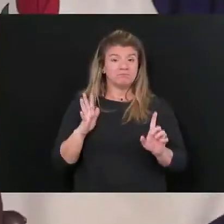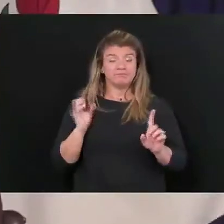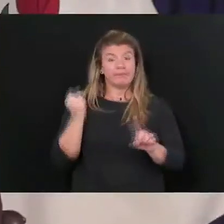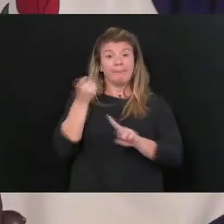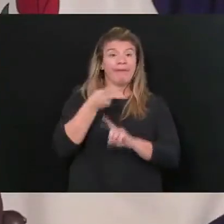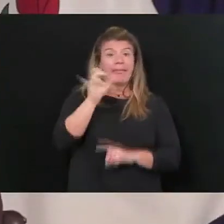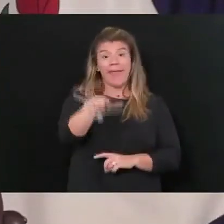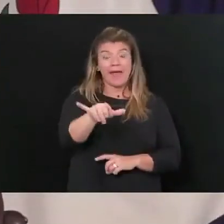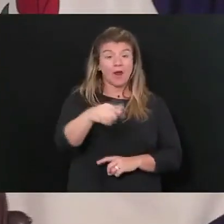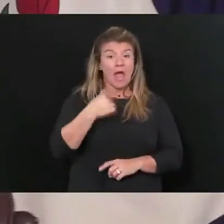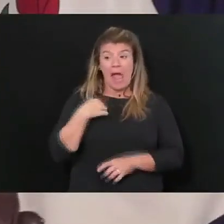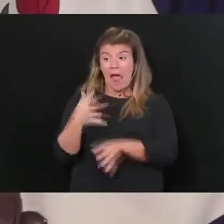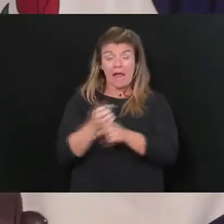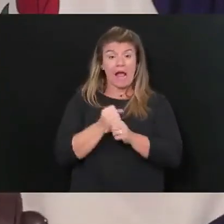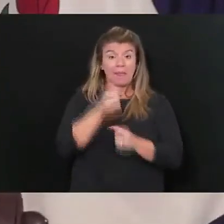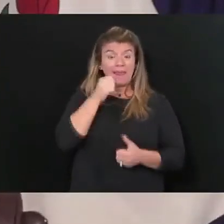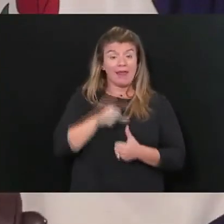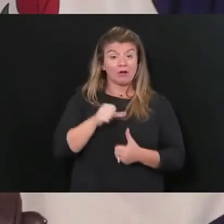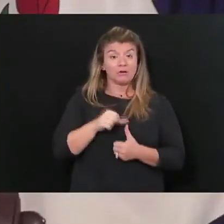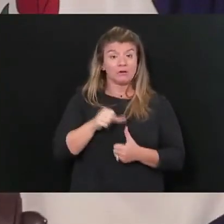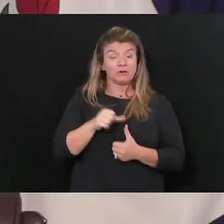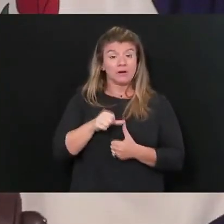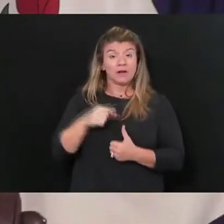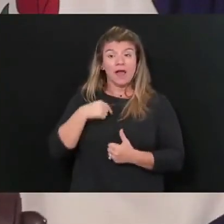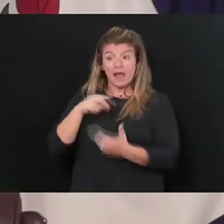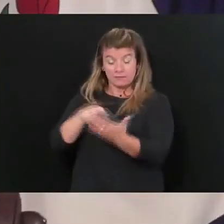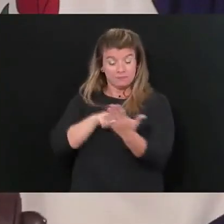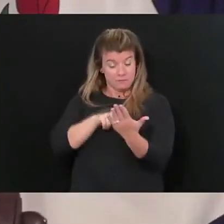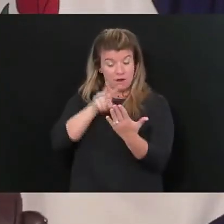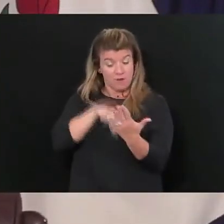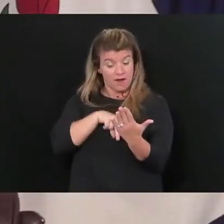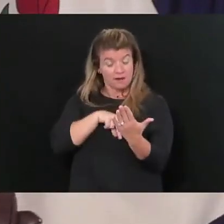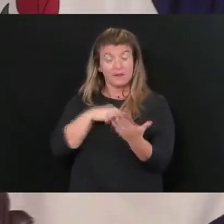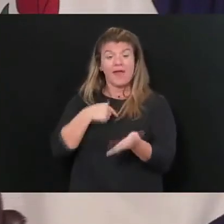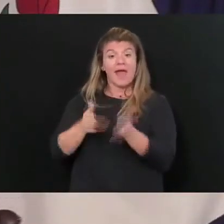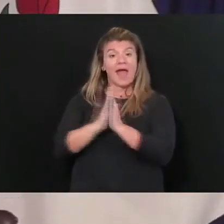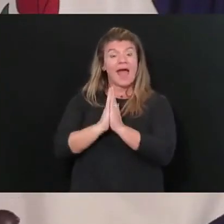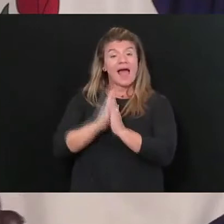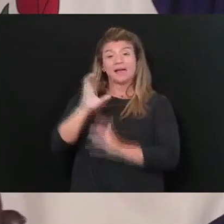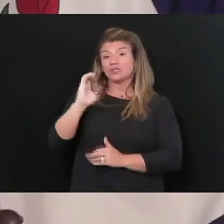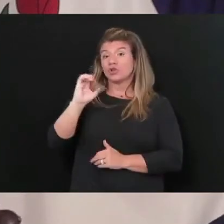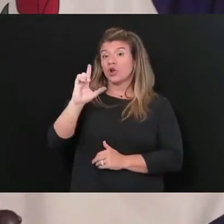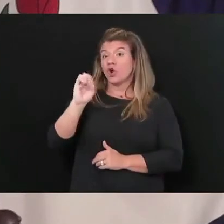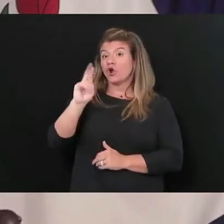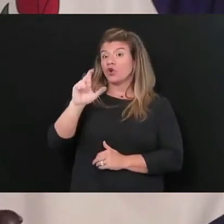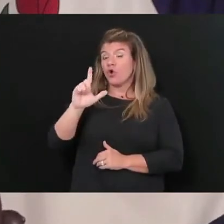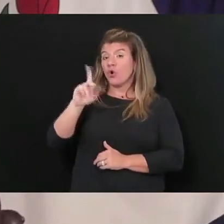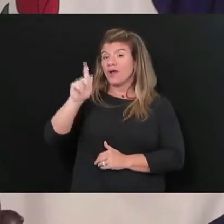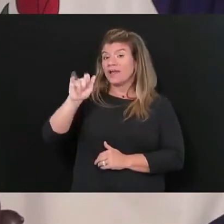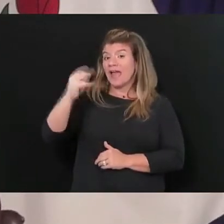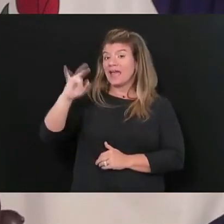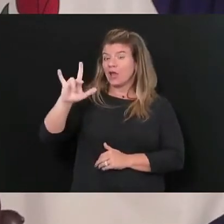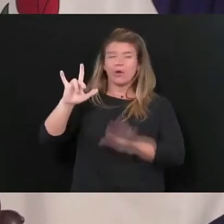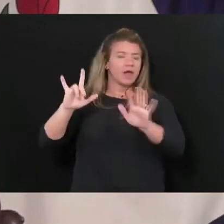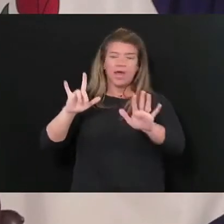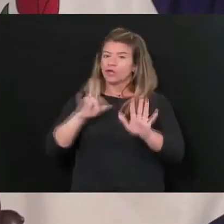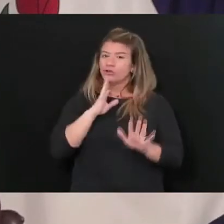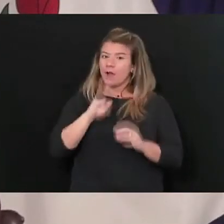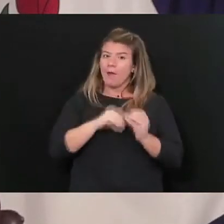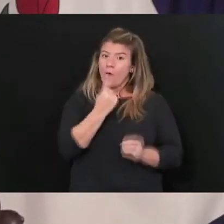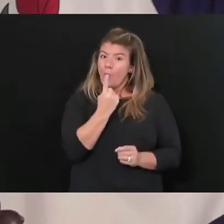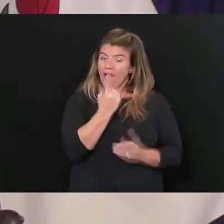know, we received the letter, and the first thing I did is yesterday I asked Colonel Cahill because you're talking about on one hand, you